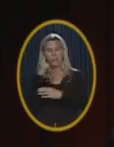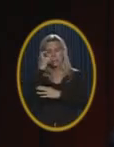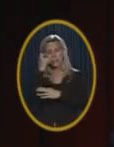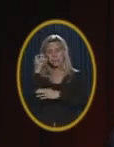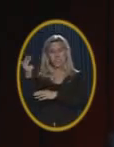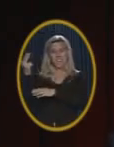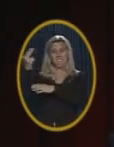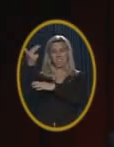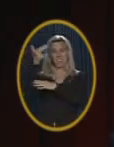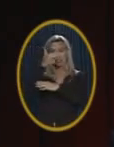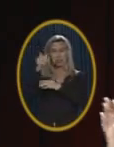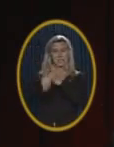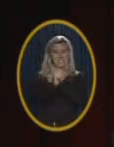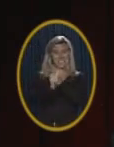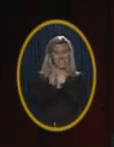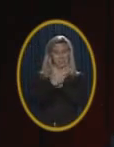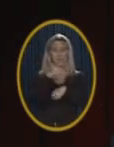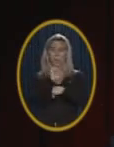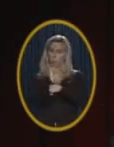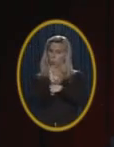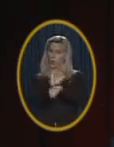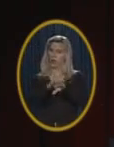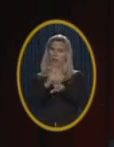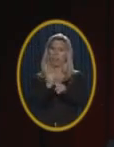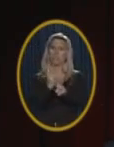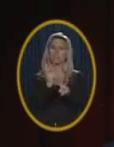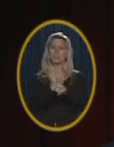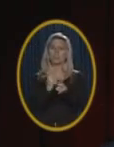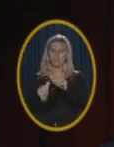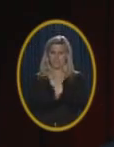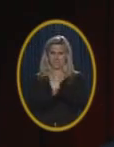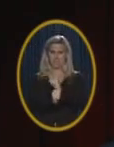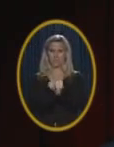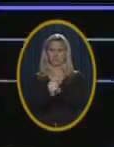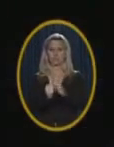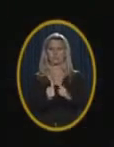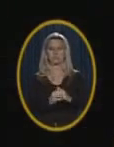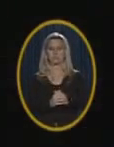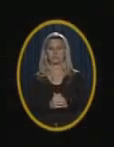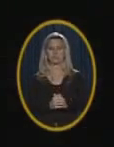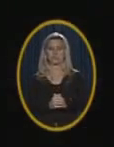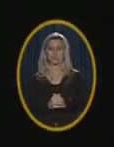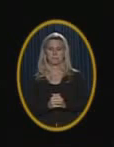flying in space is dangerous, and working on a good old vehicle is dangerous.